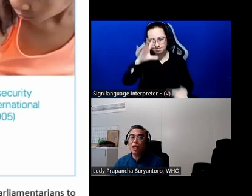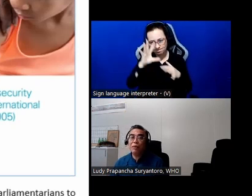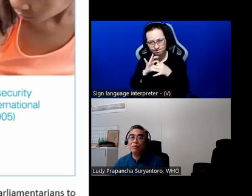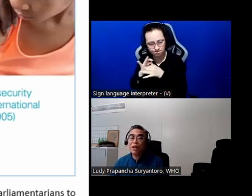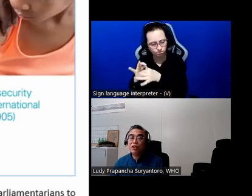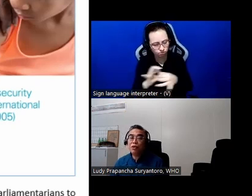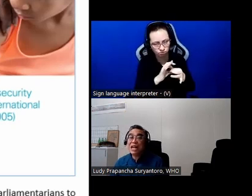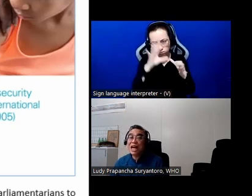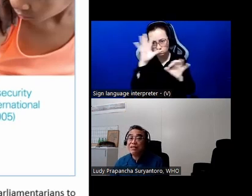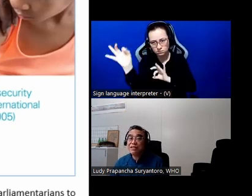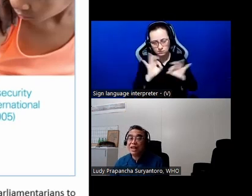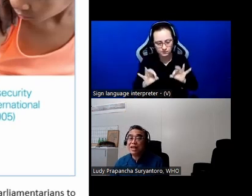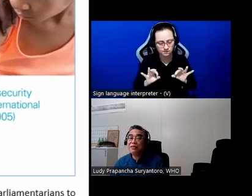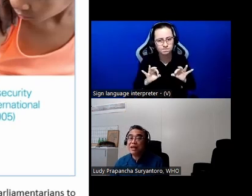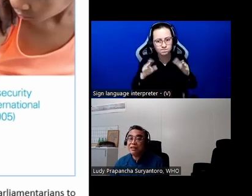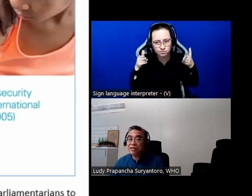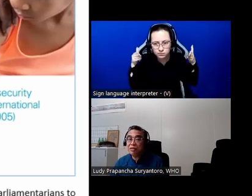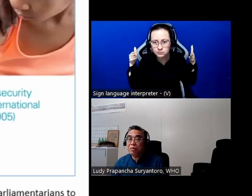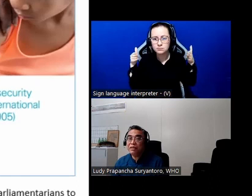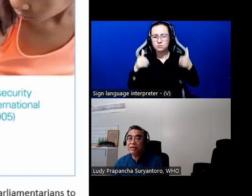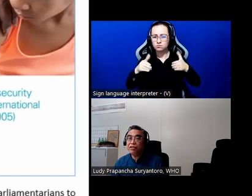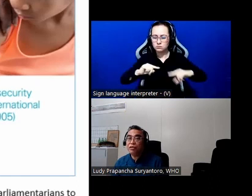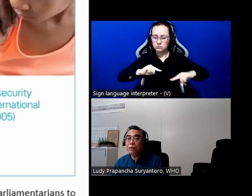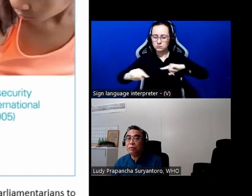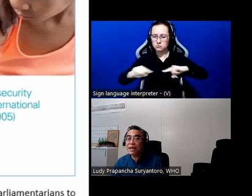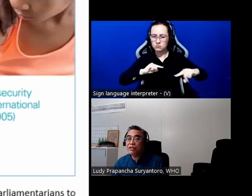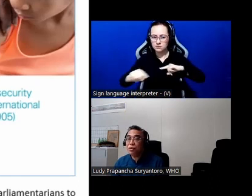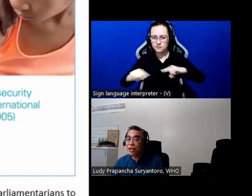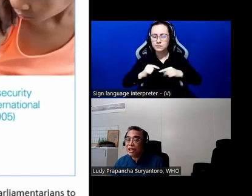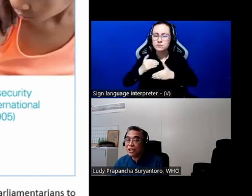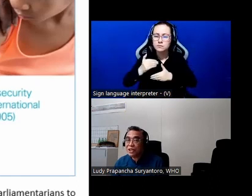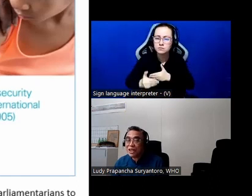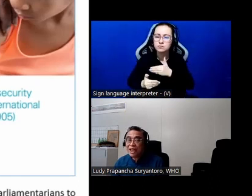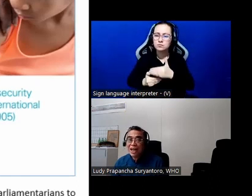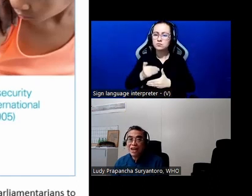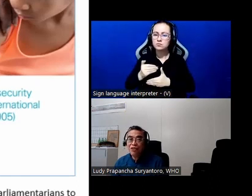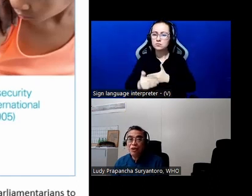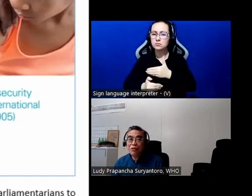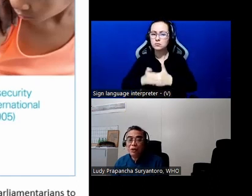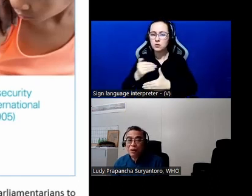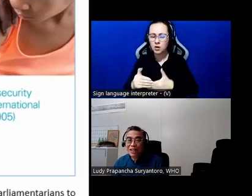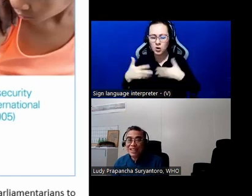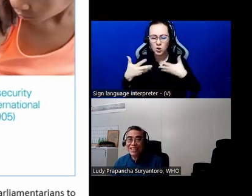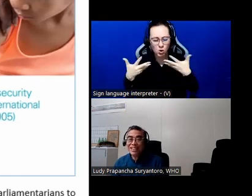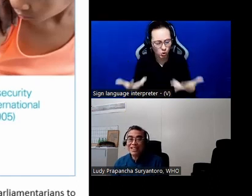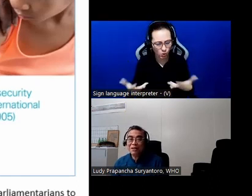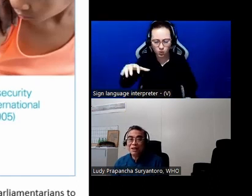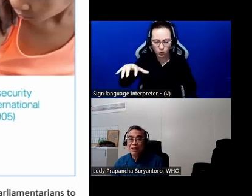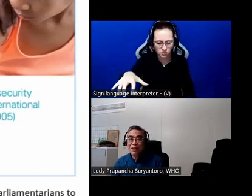to enhance and advance the multisectoral preparedness coordination. As you know very well